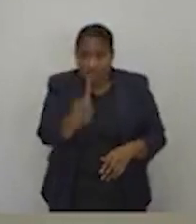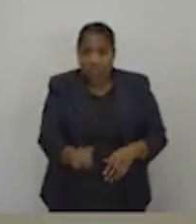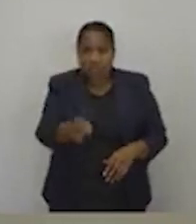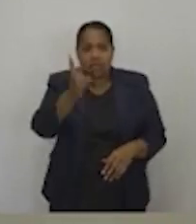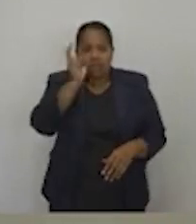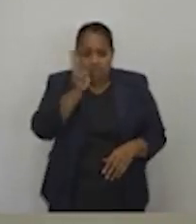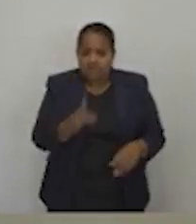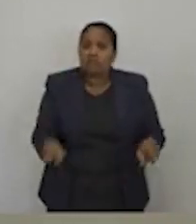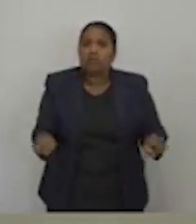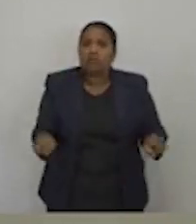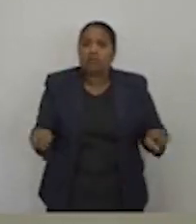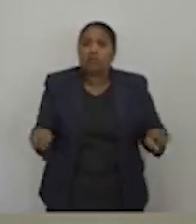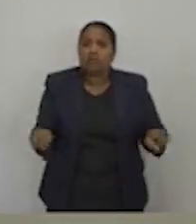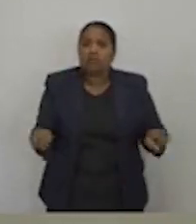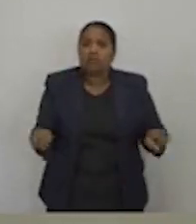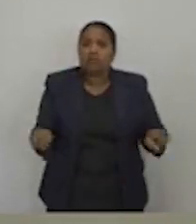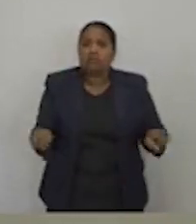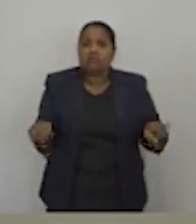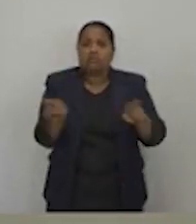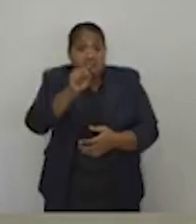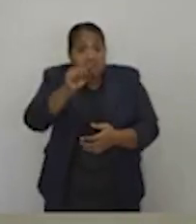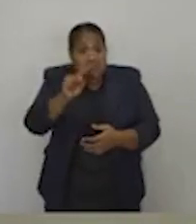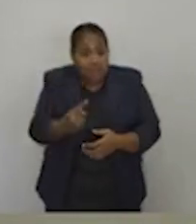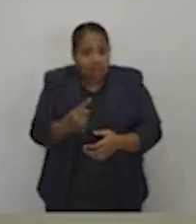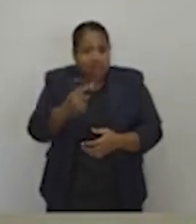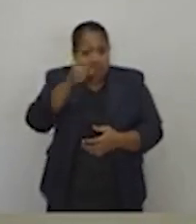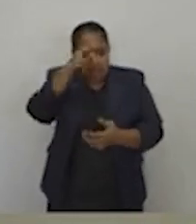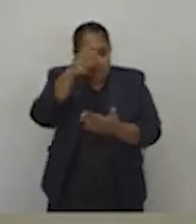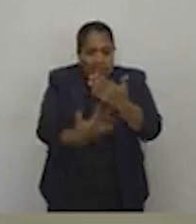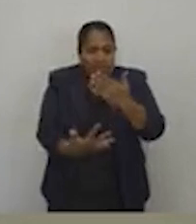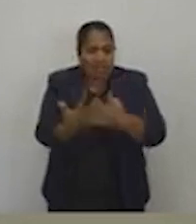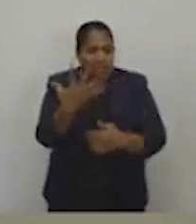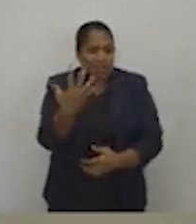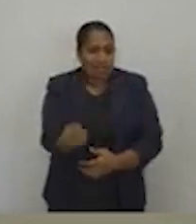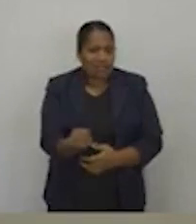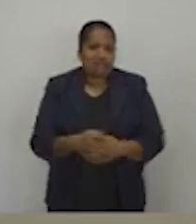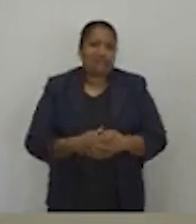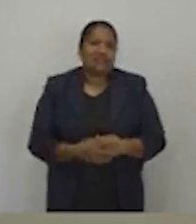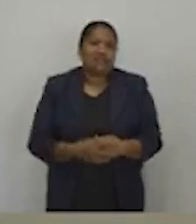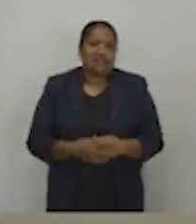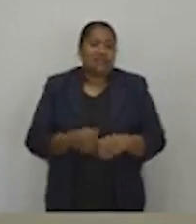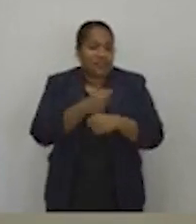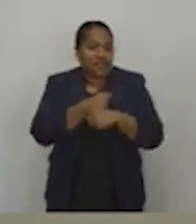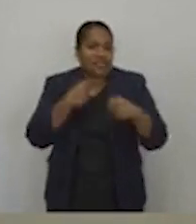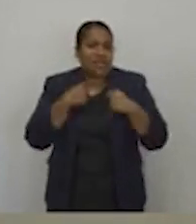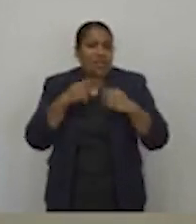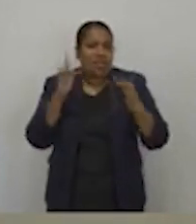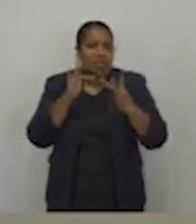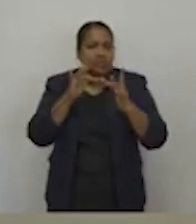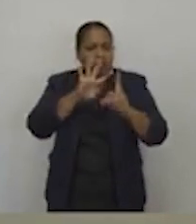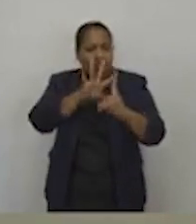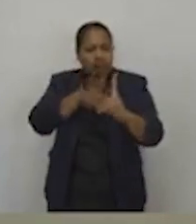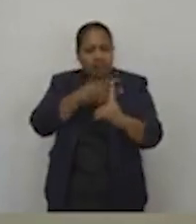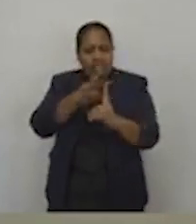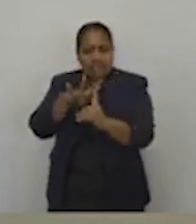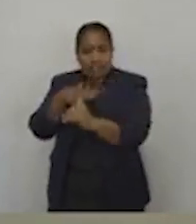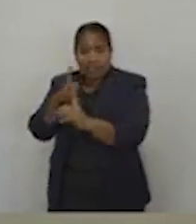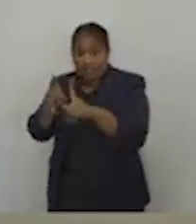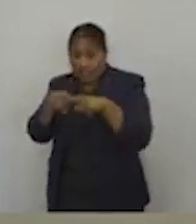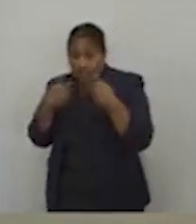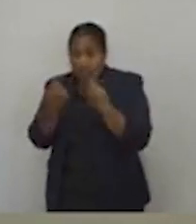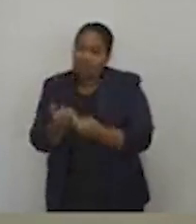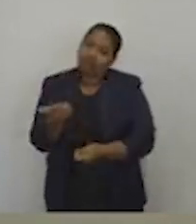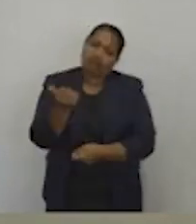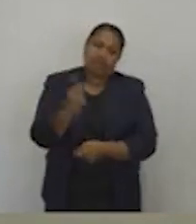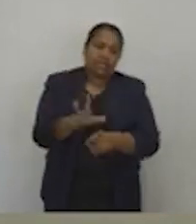but we are armed with experience. Our contact tracing team is tried and tested.